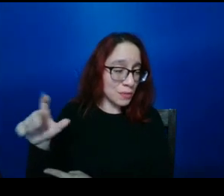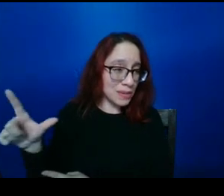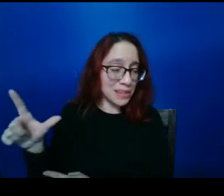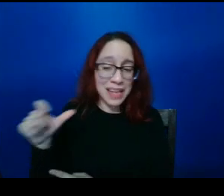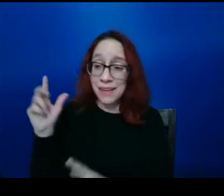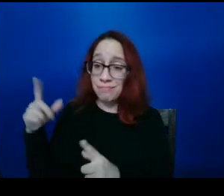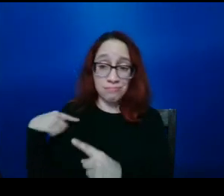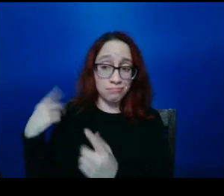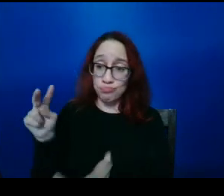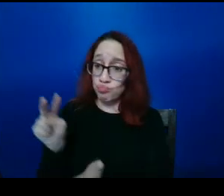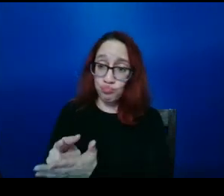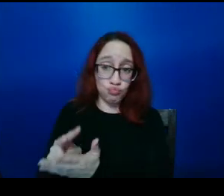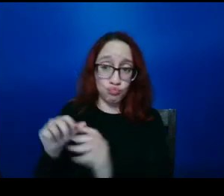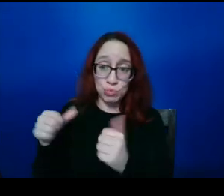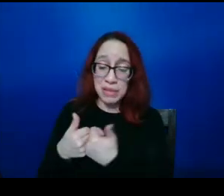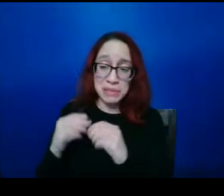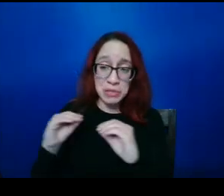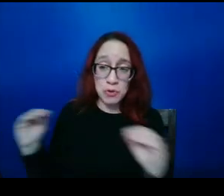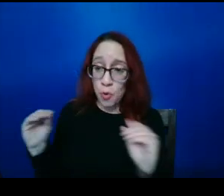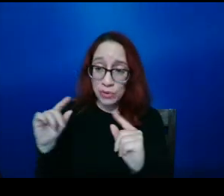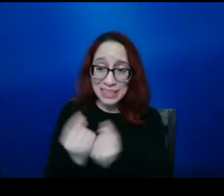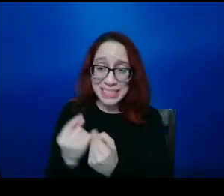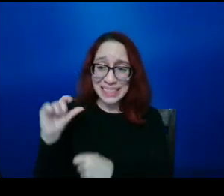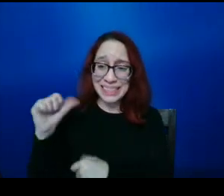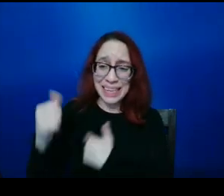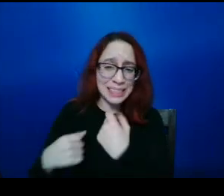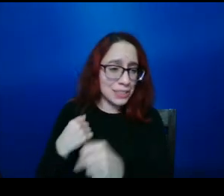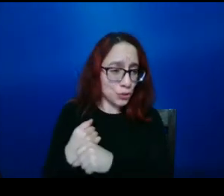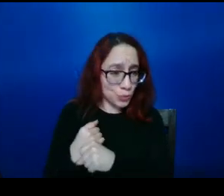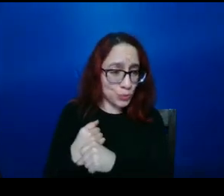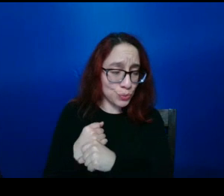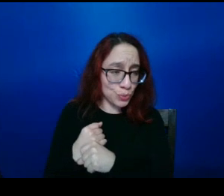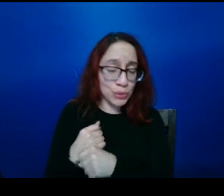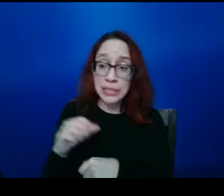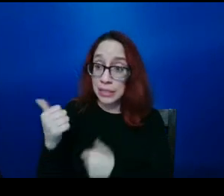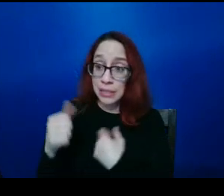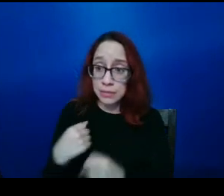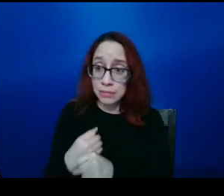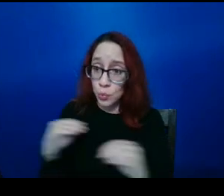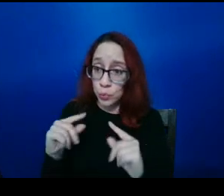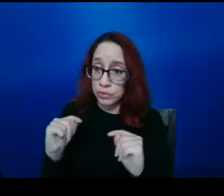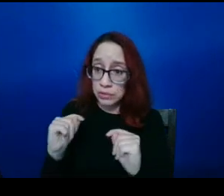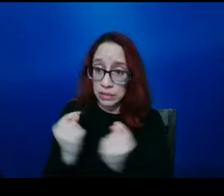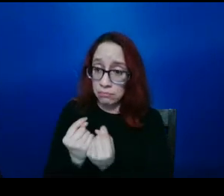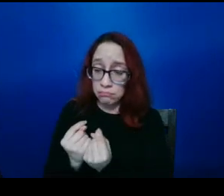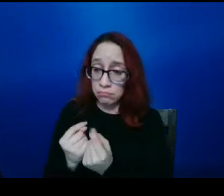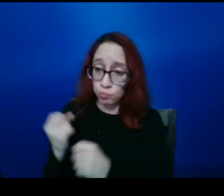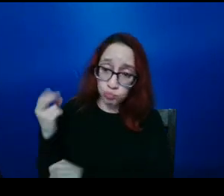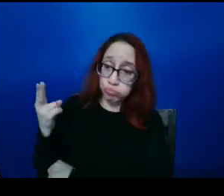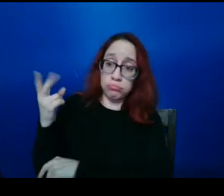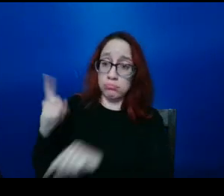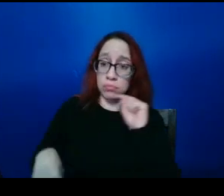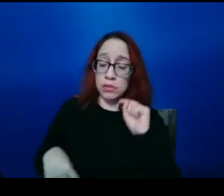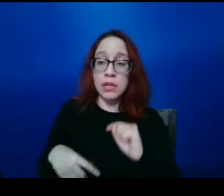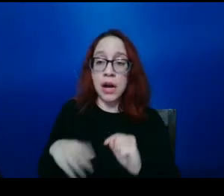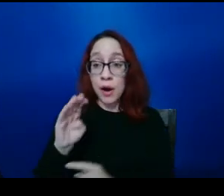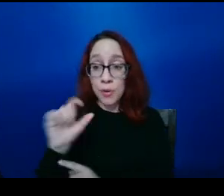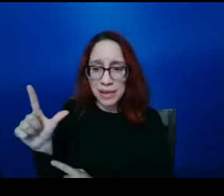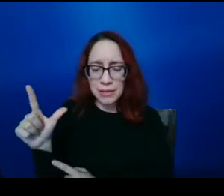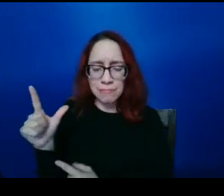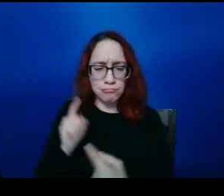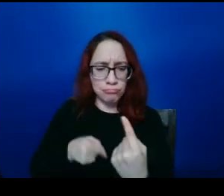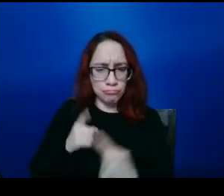a game to any team in the state of Florida in 10 years. In 10 years, no team had beat them. Bill was arguing